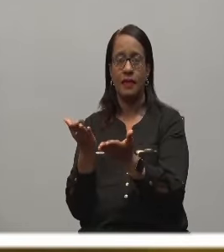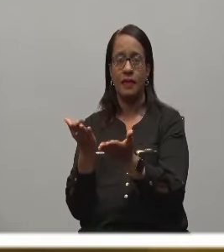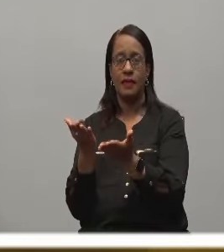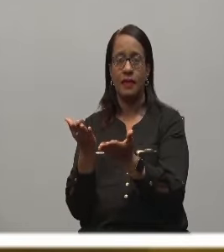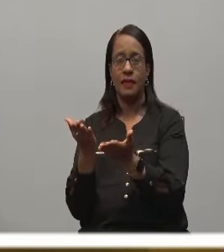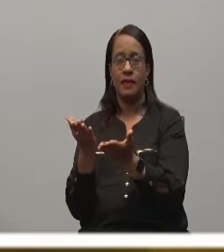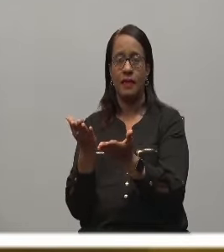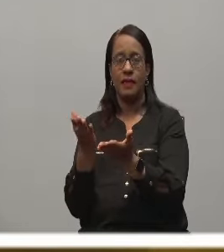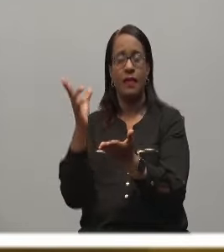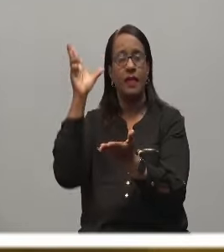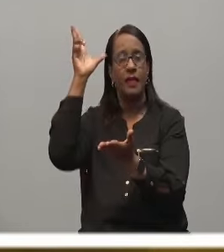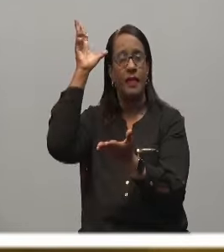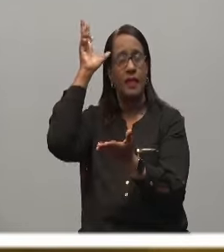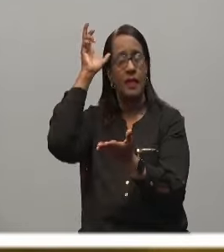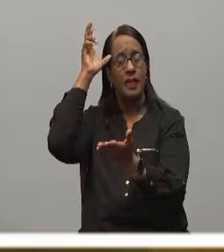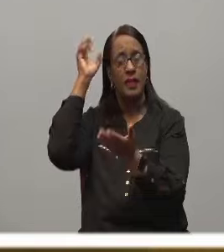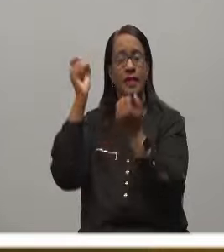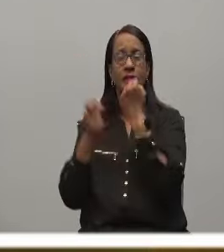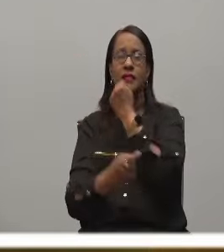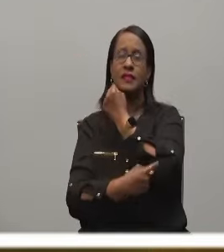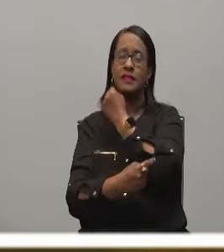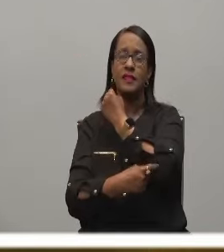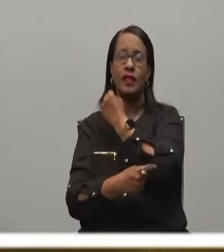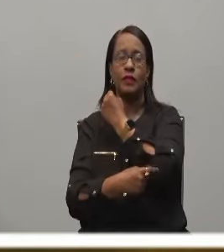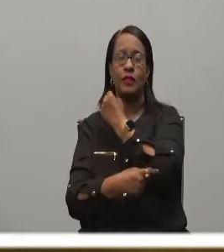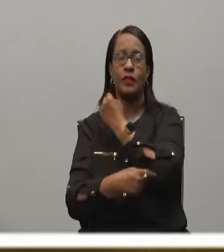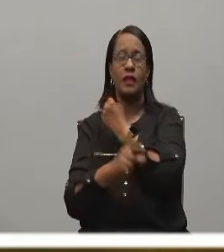by Satan. The same Satan